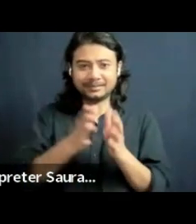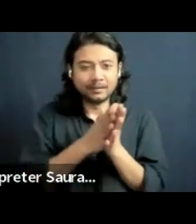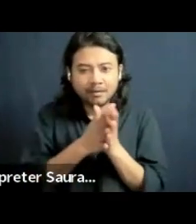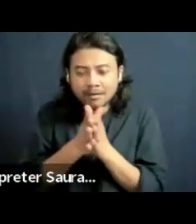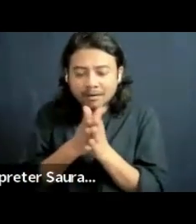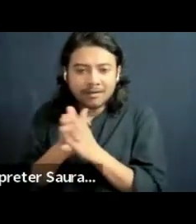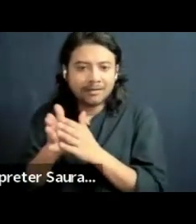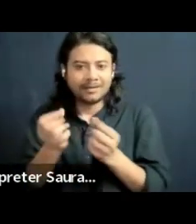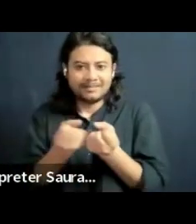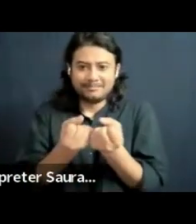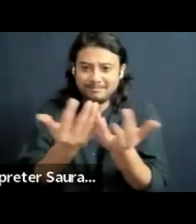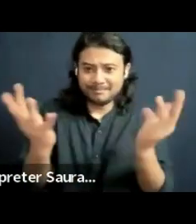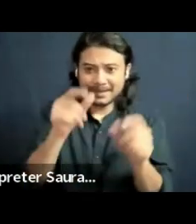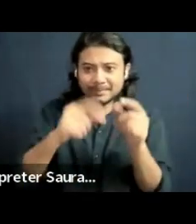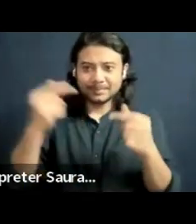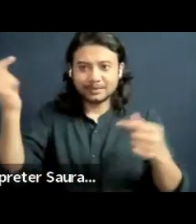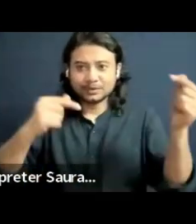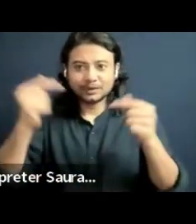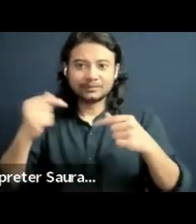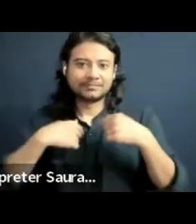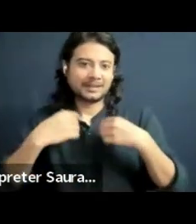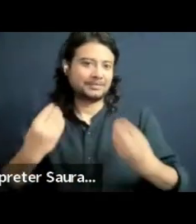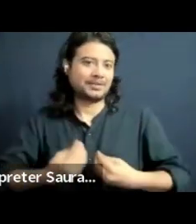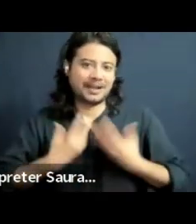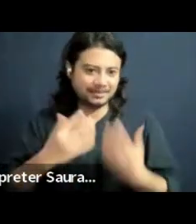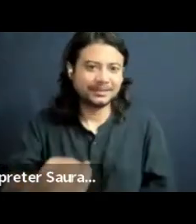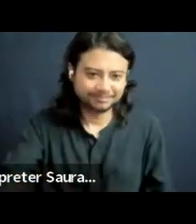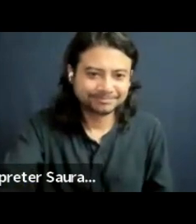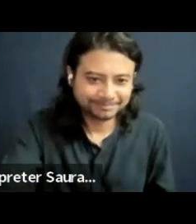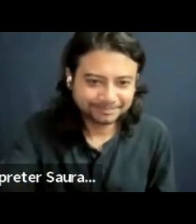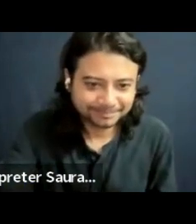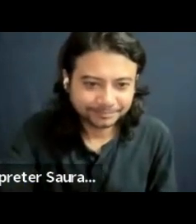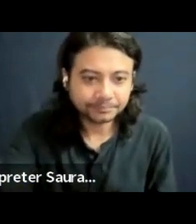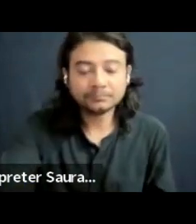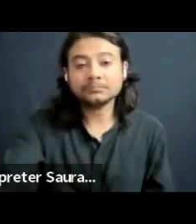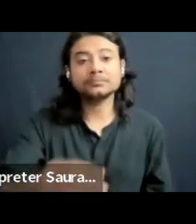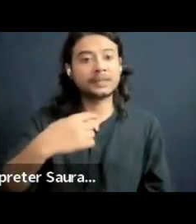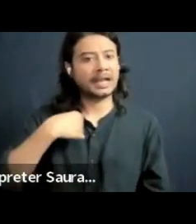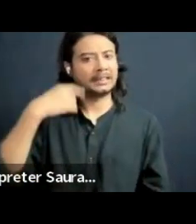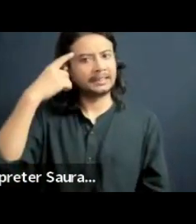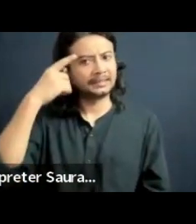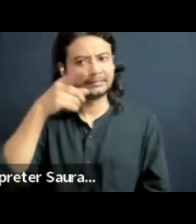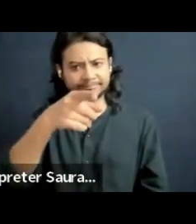turnout of people to join our session today. Um, we can go ahead, I think,